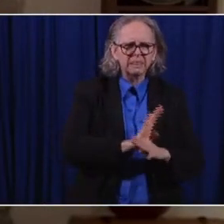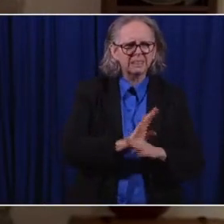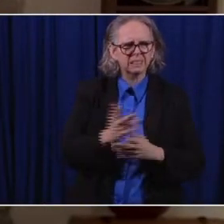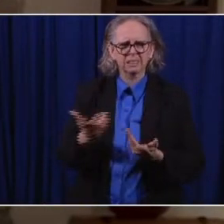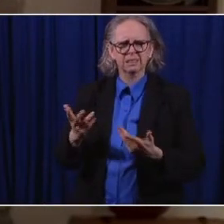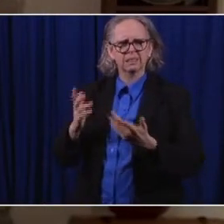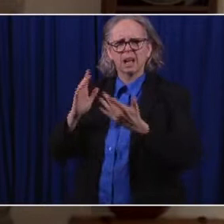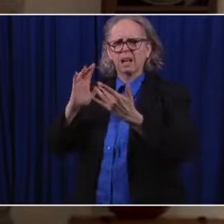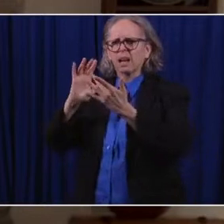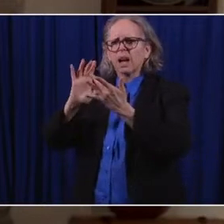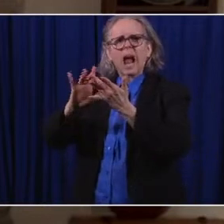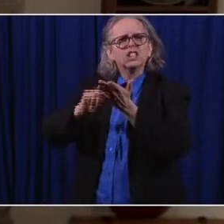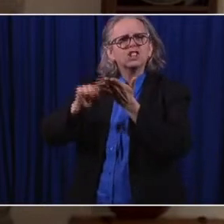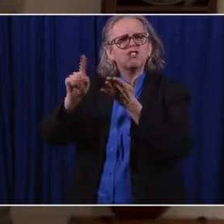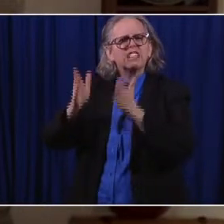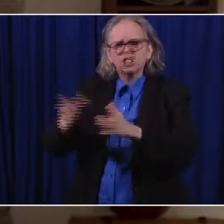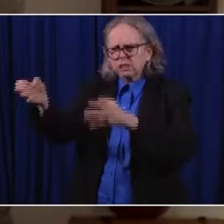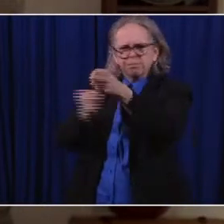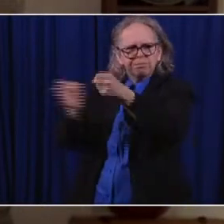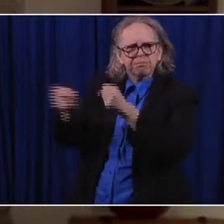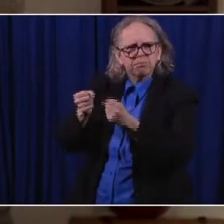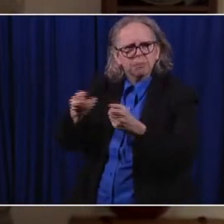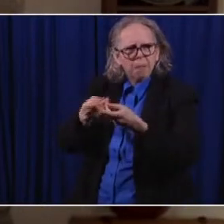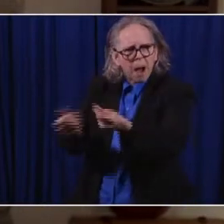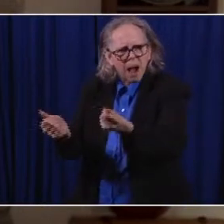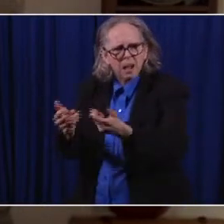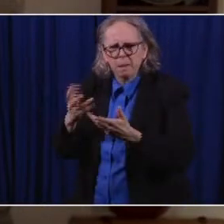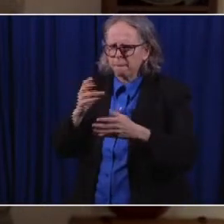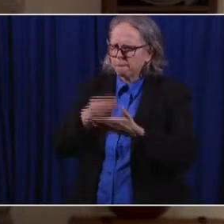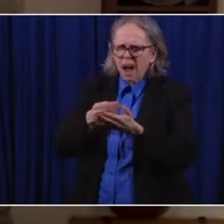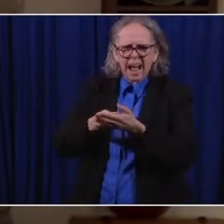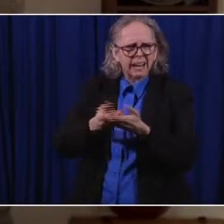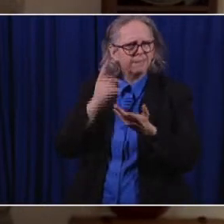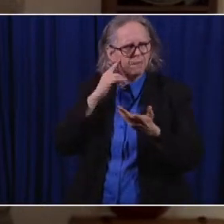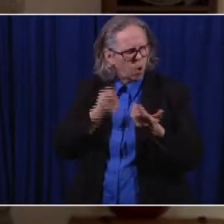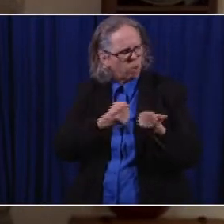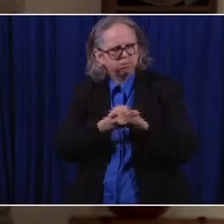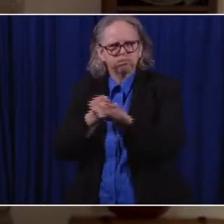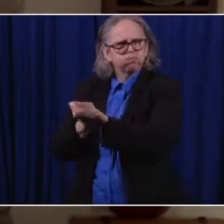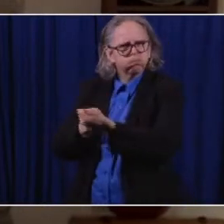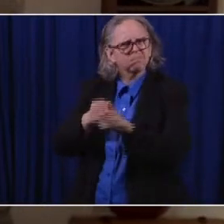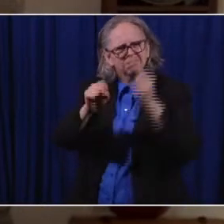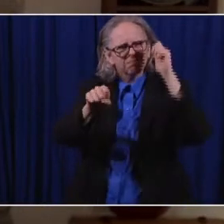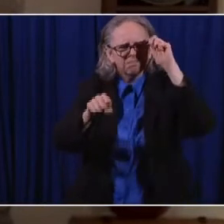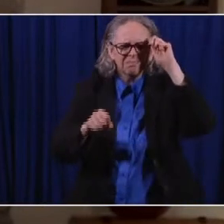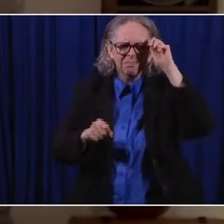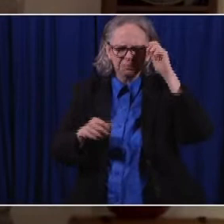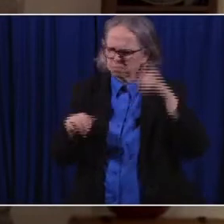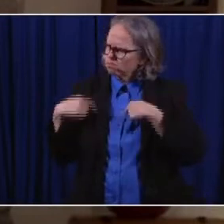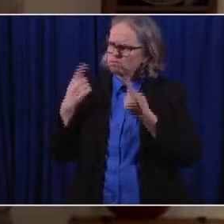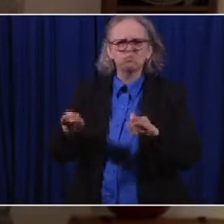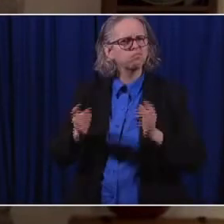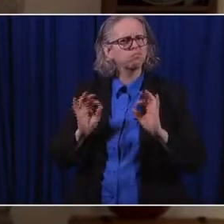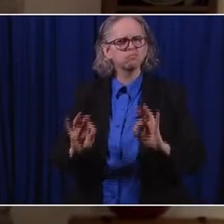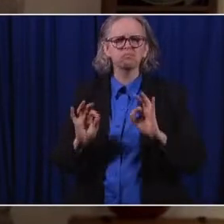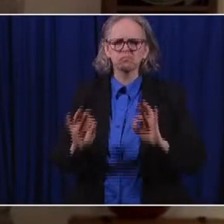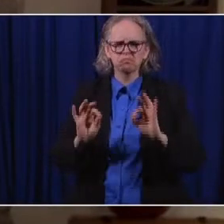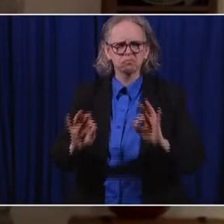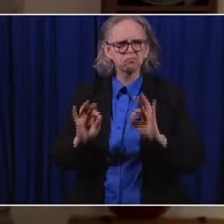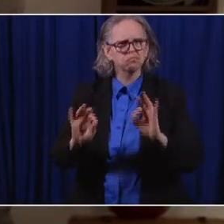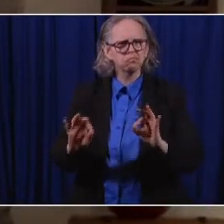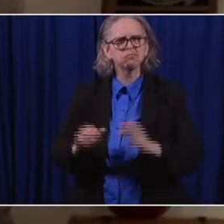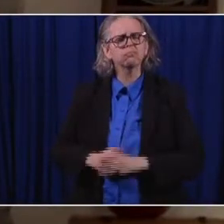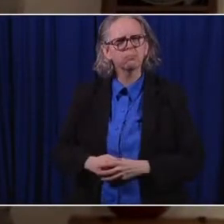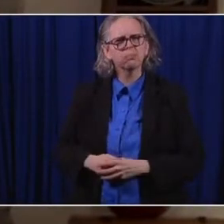helping in making sure the money is there in regard to the testing. We've worked